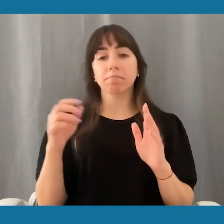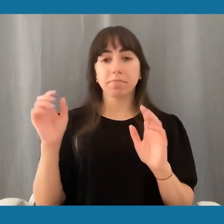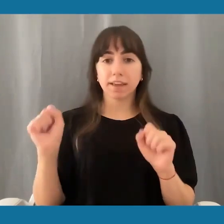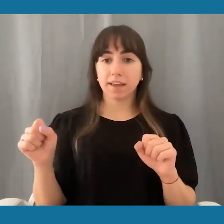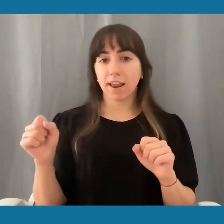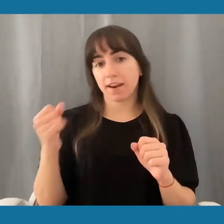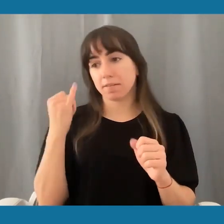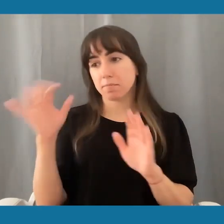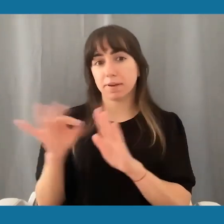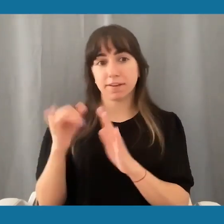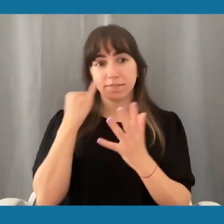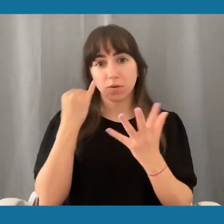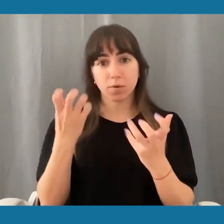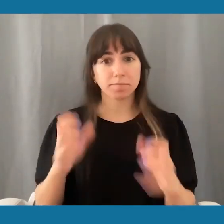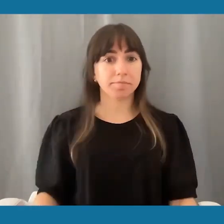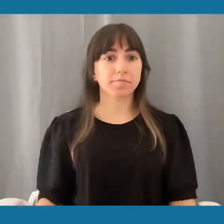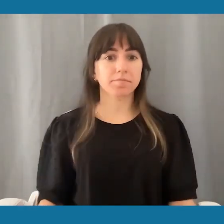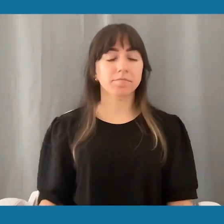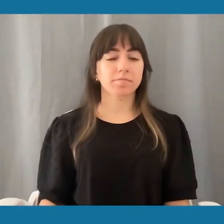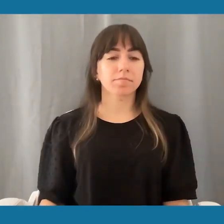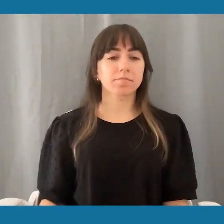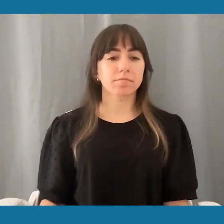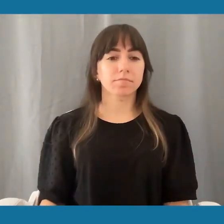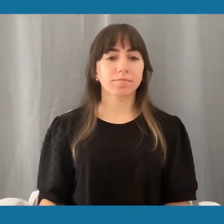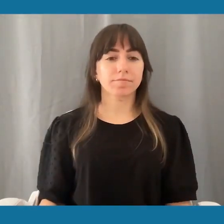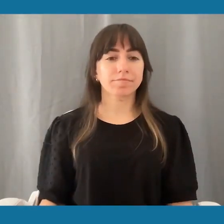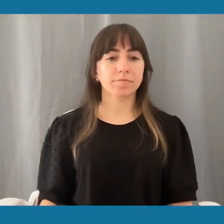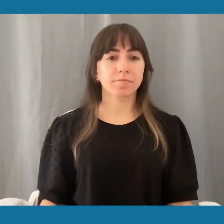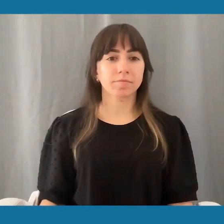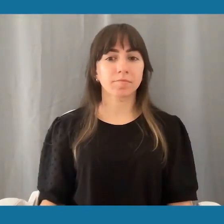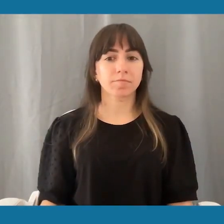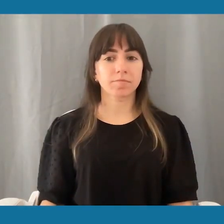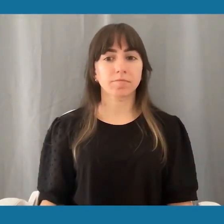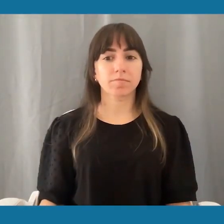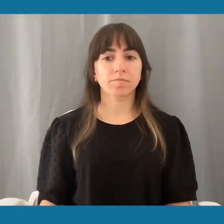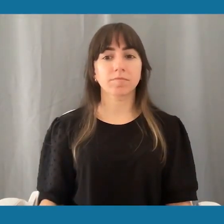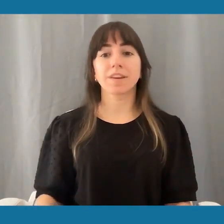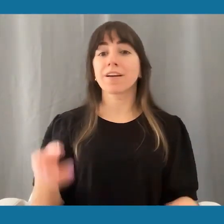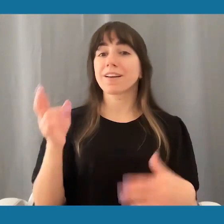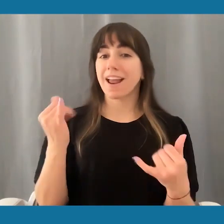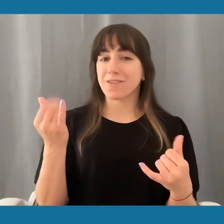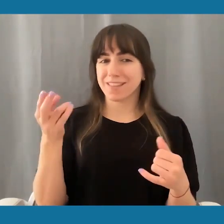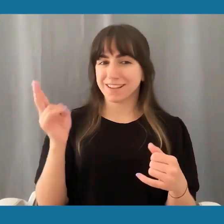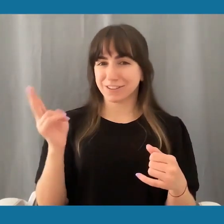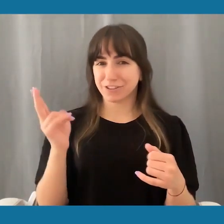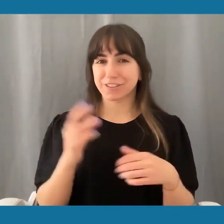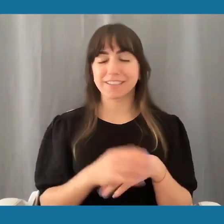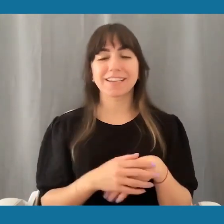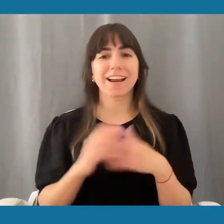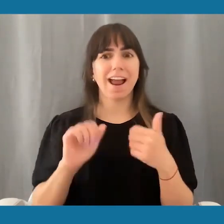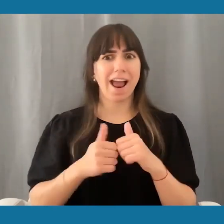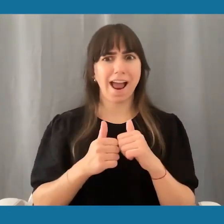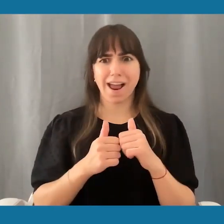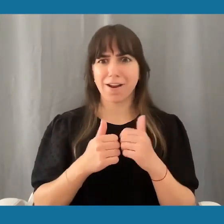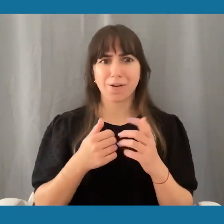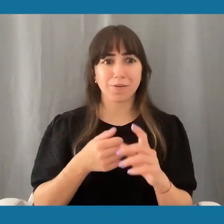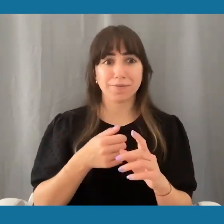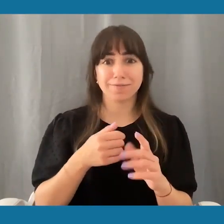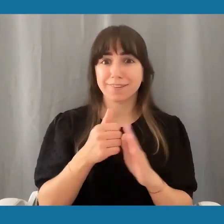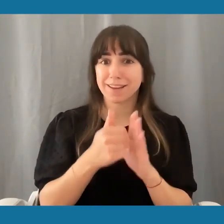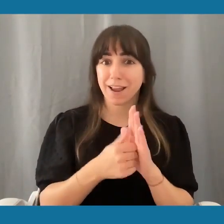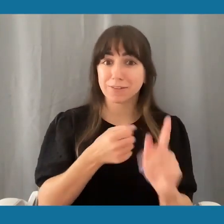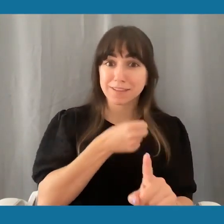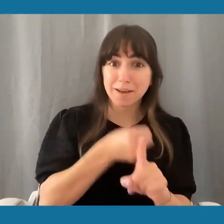Now that we talked about the history, eligibility, let's talk about how this account impacts, or doesn't impact, I should say, public